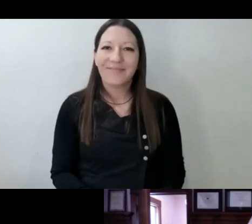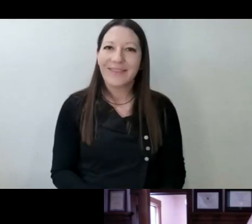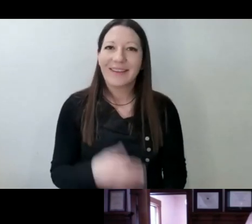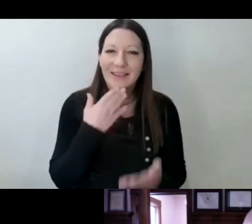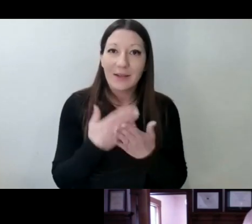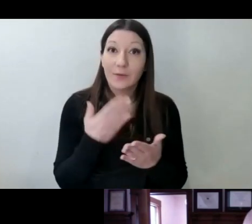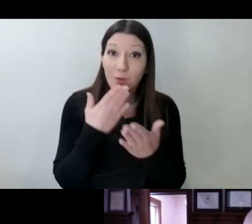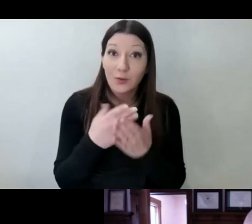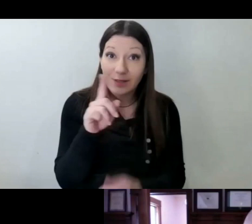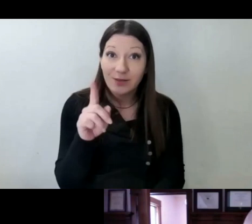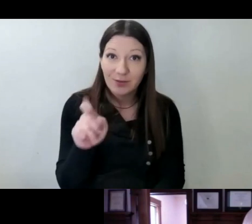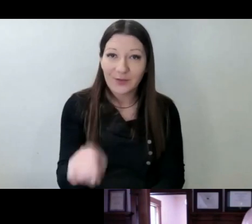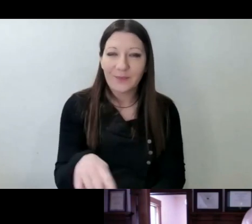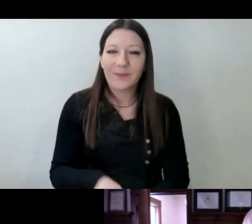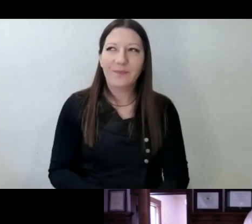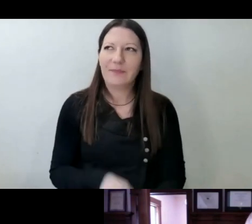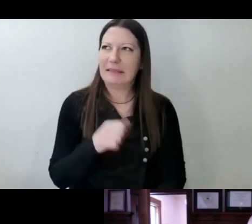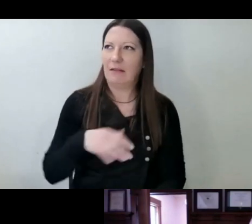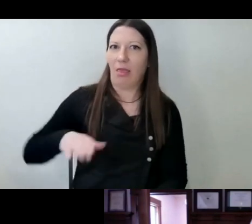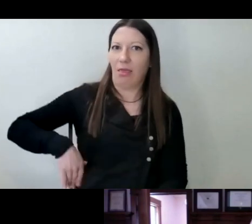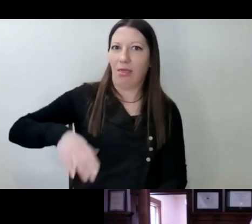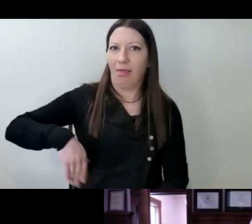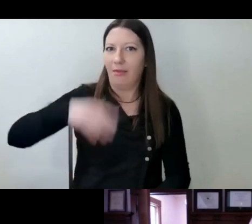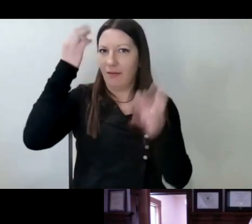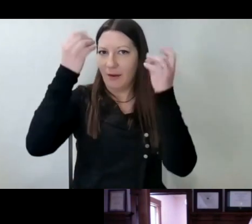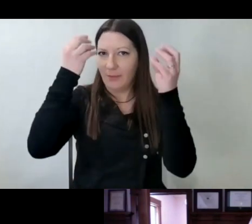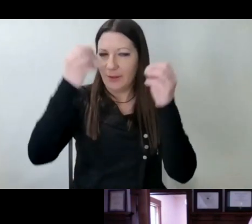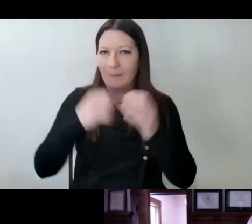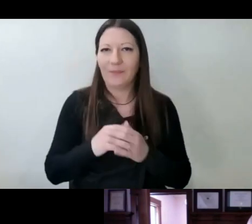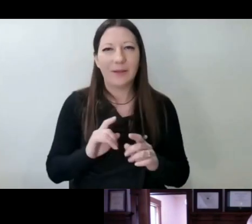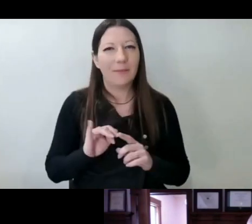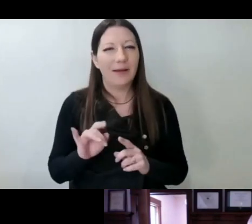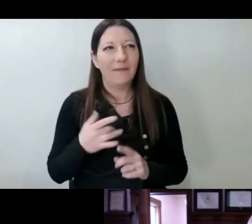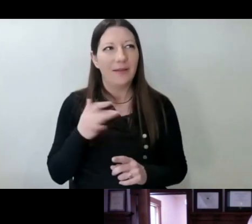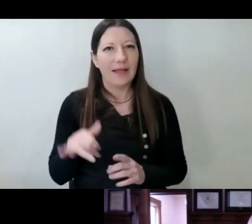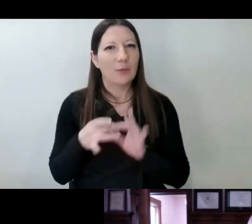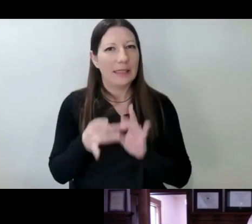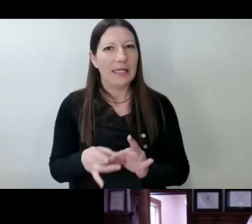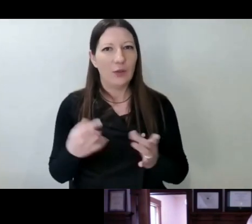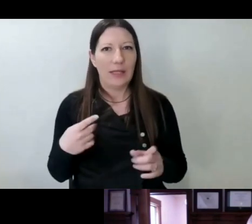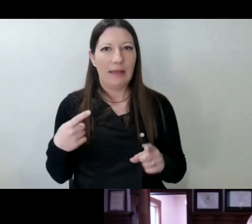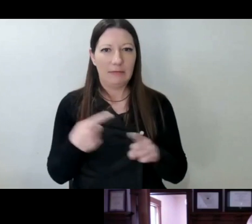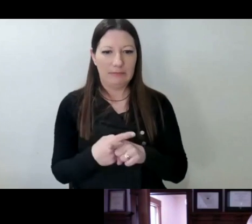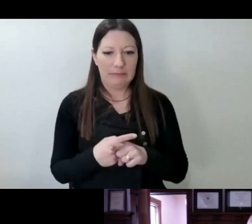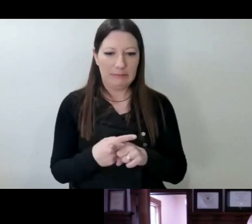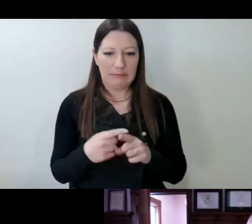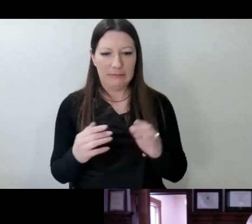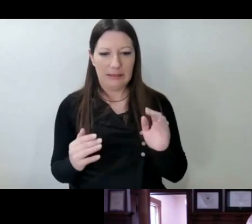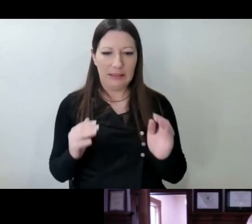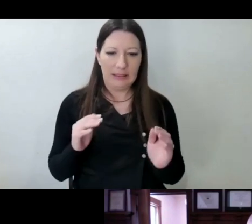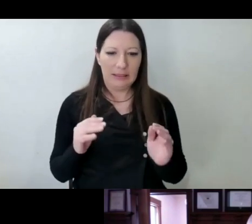just yet, but I think that plays into a lot of these kind of like dichotomies I'm looking at, where it's like trying to contain